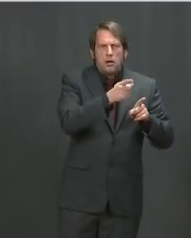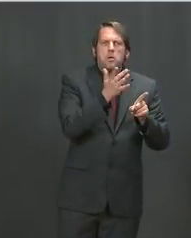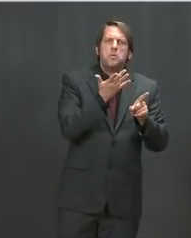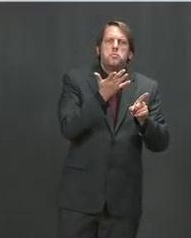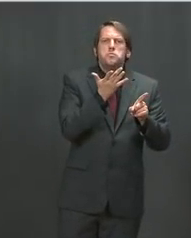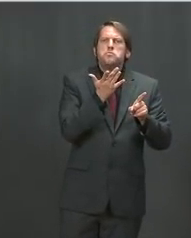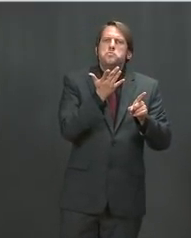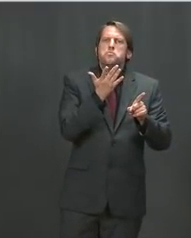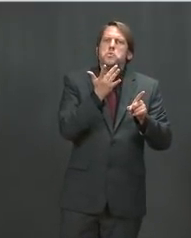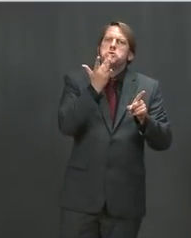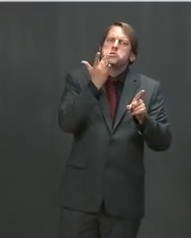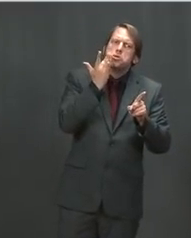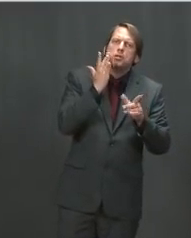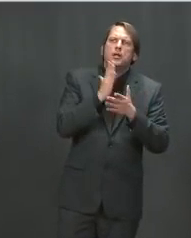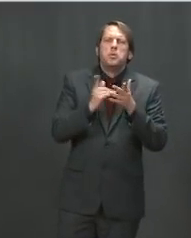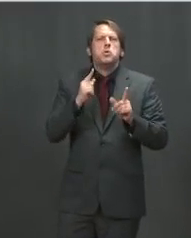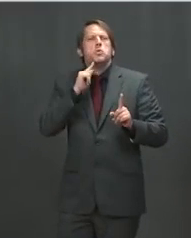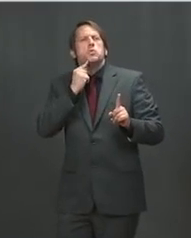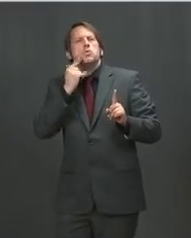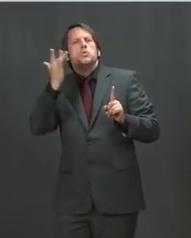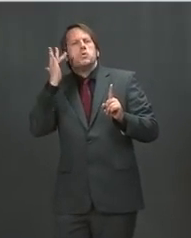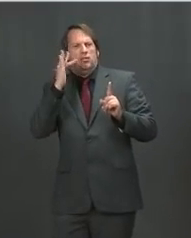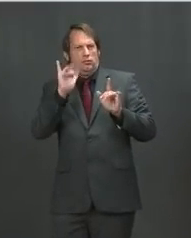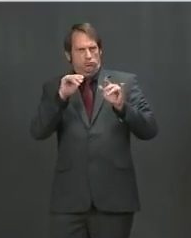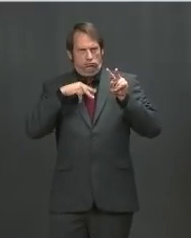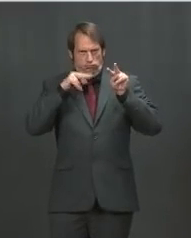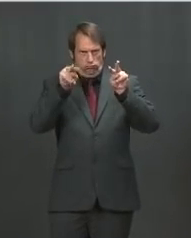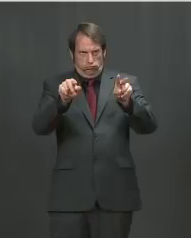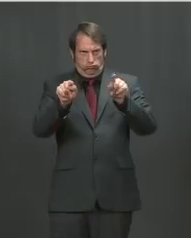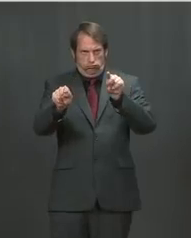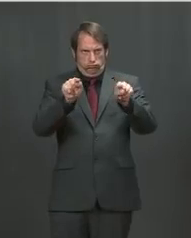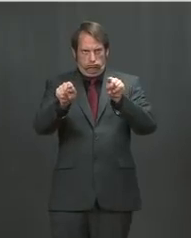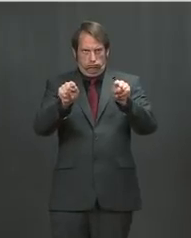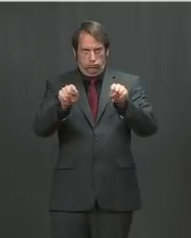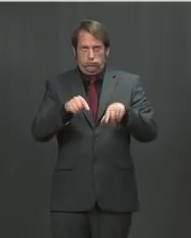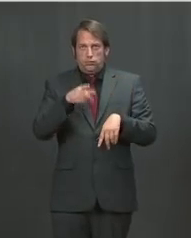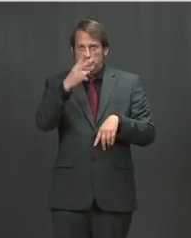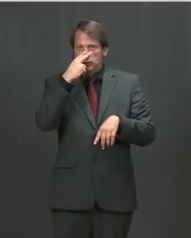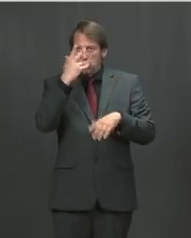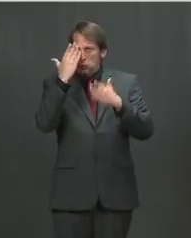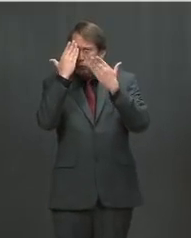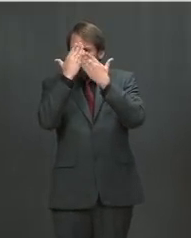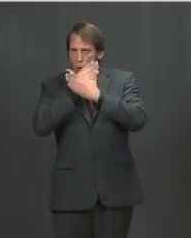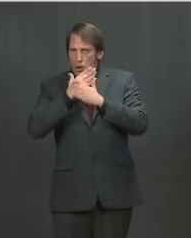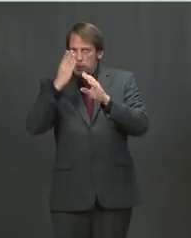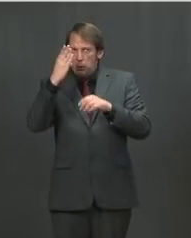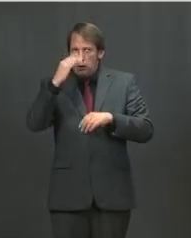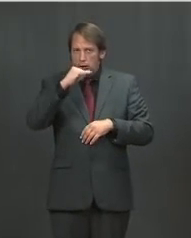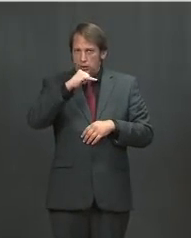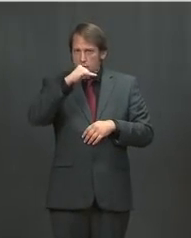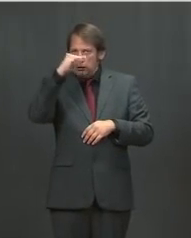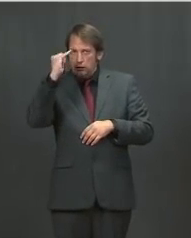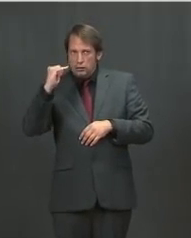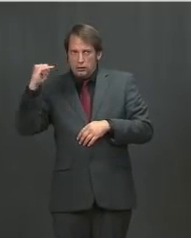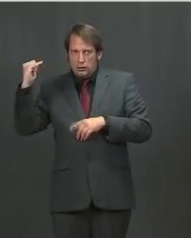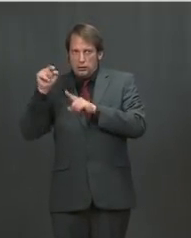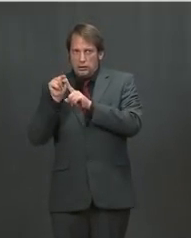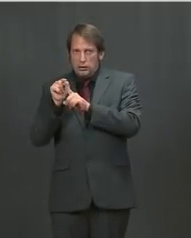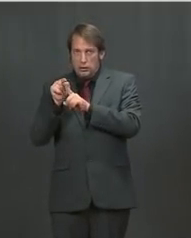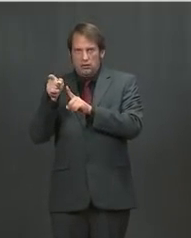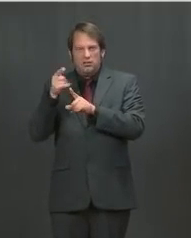On the right-hand part of the slide, the darker blue line is the neutralizing antibody level